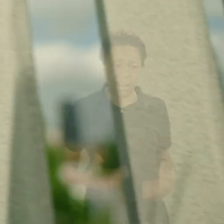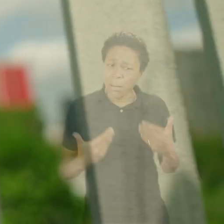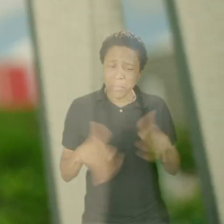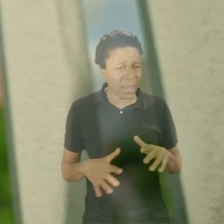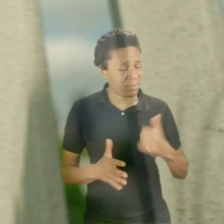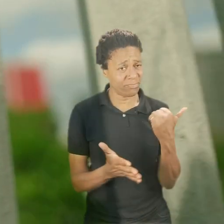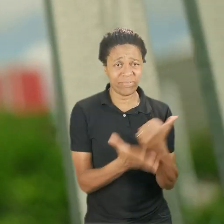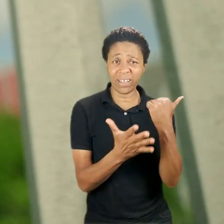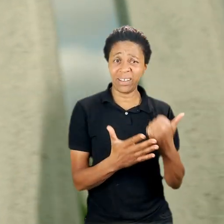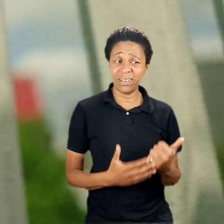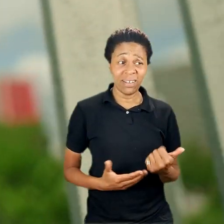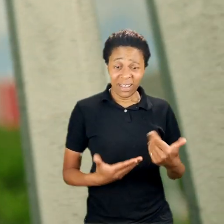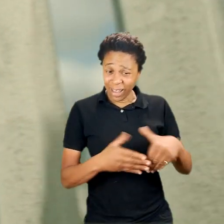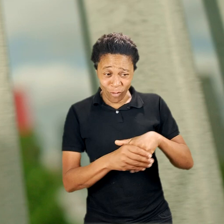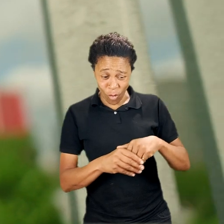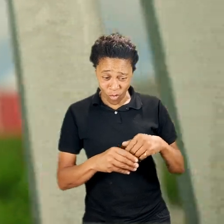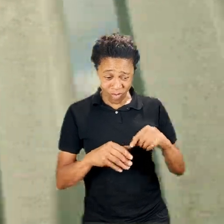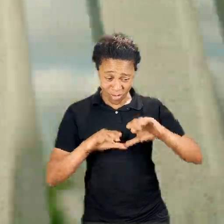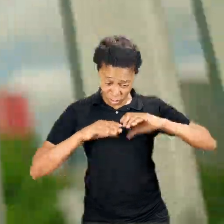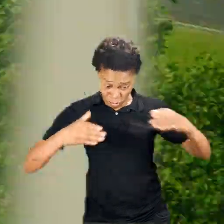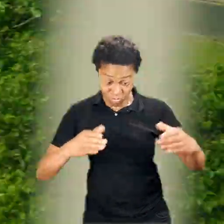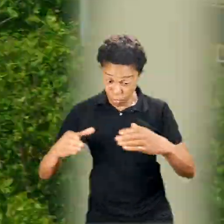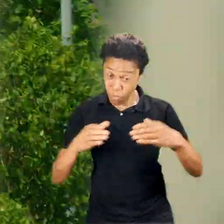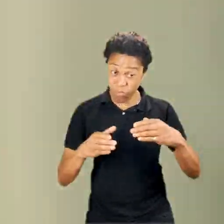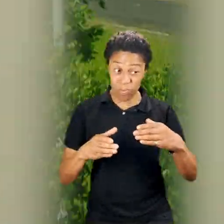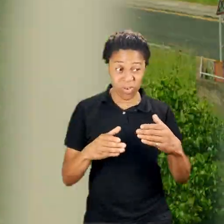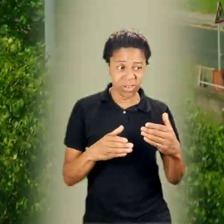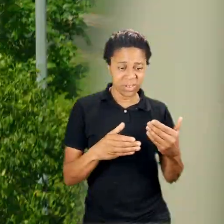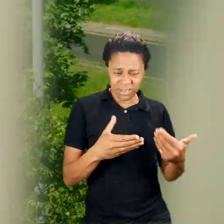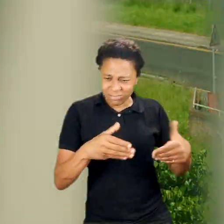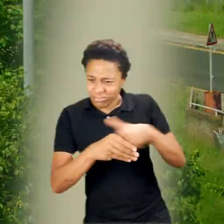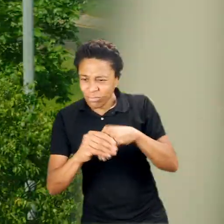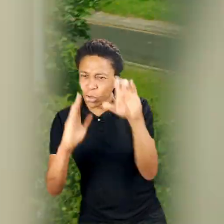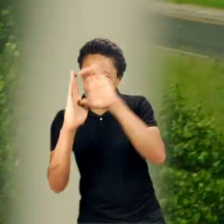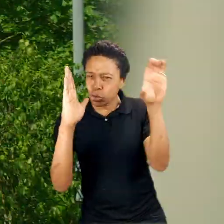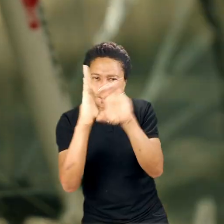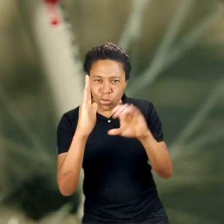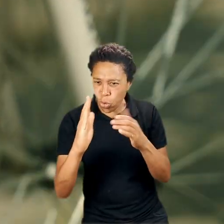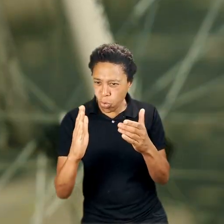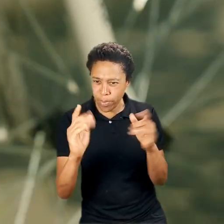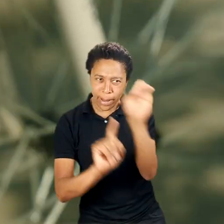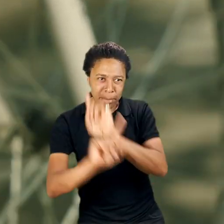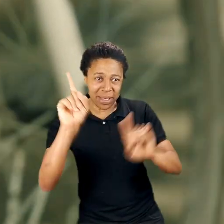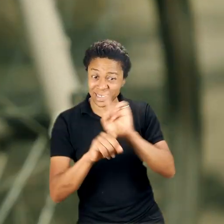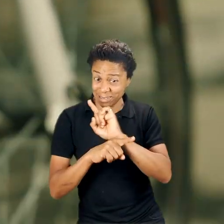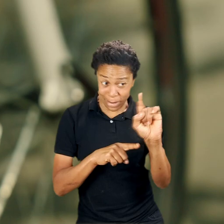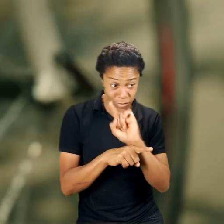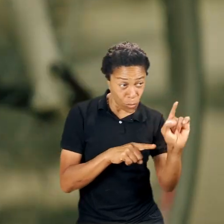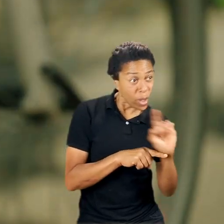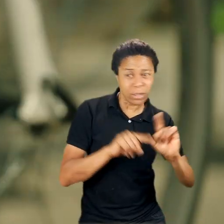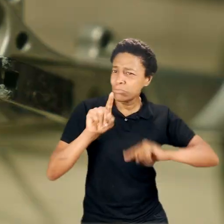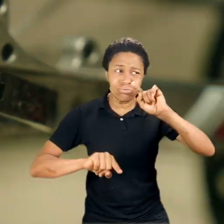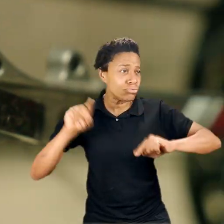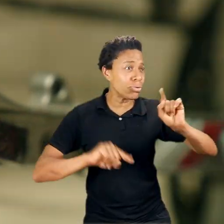it's been fantastic just to be involved in the group and be able to join zoom sessions like weekly be with like